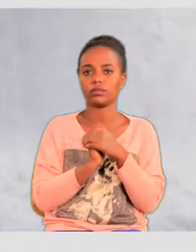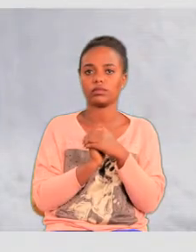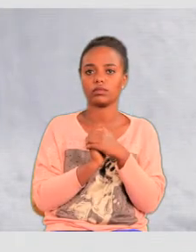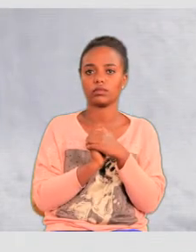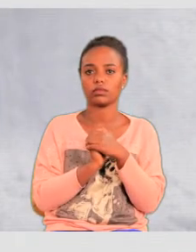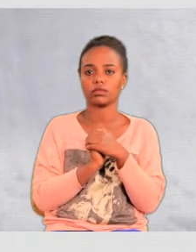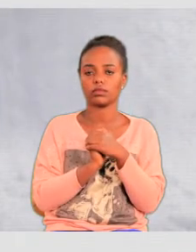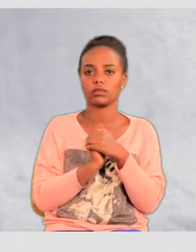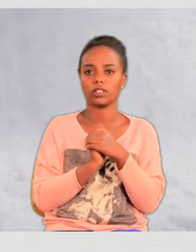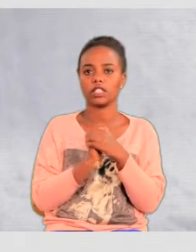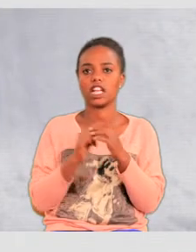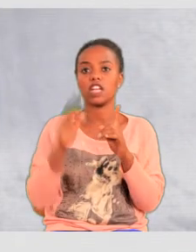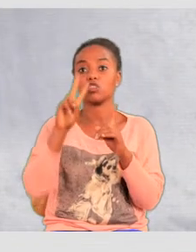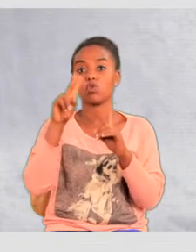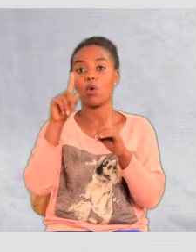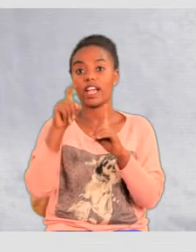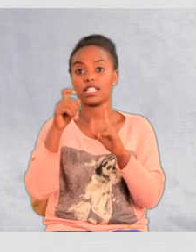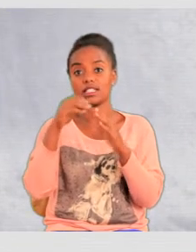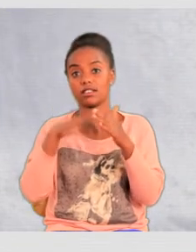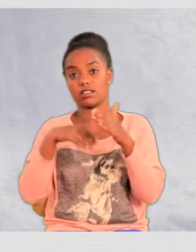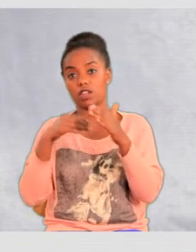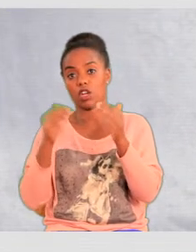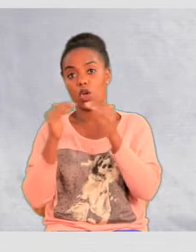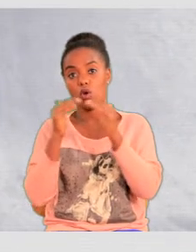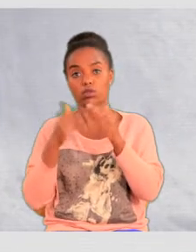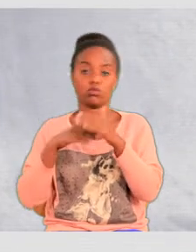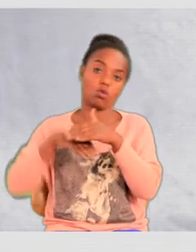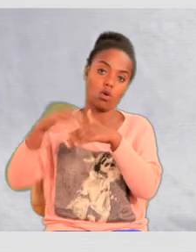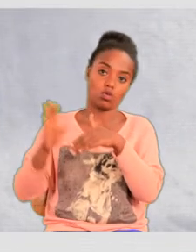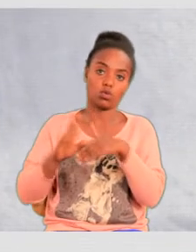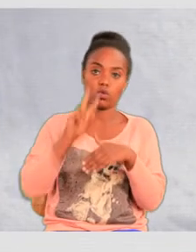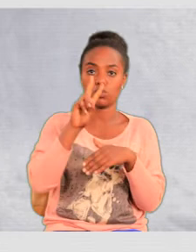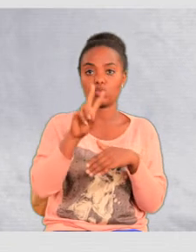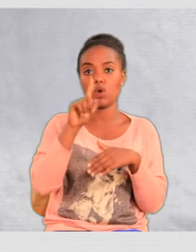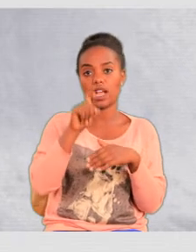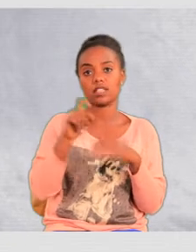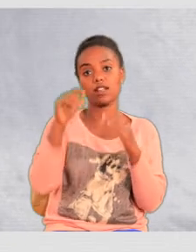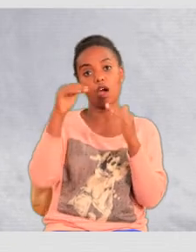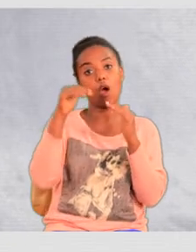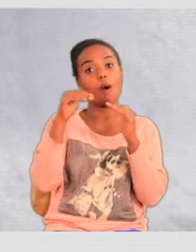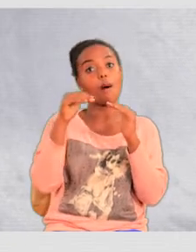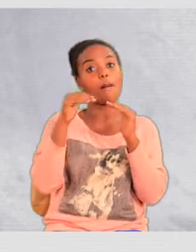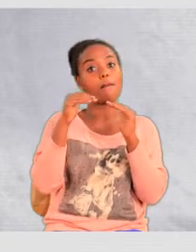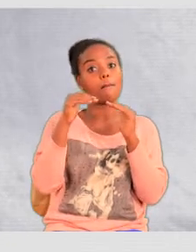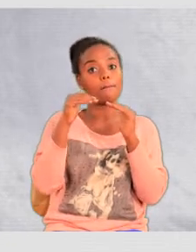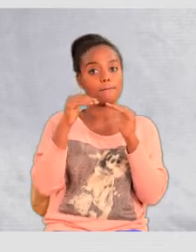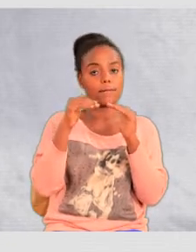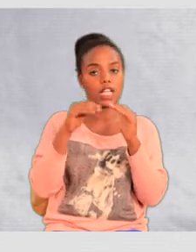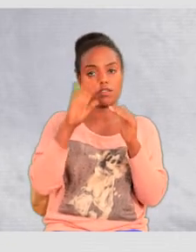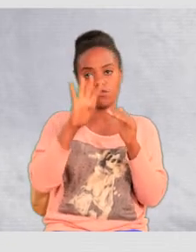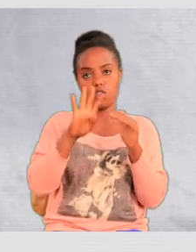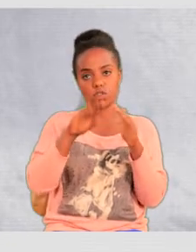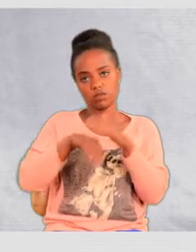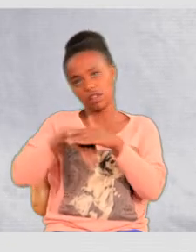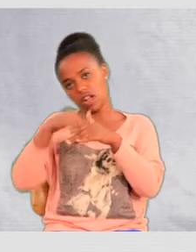Take 2x to this side, 2x minus 2x, 0. Take 4 to the other